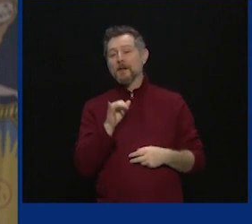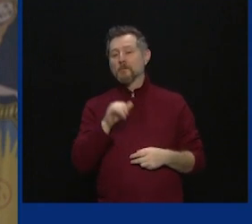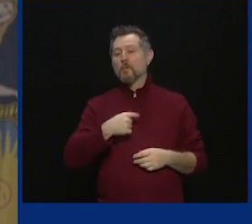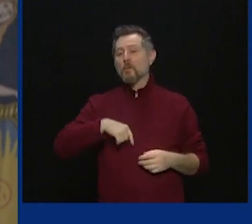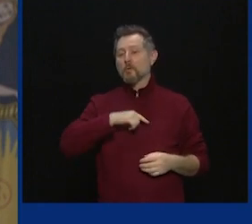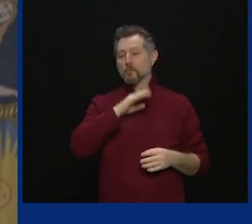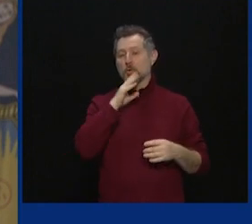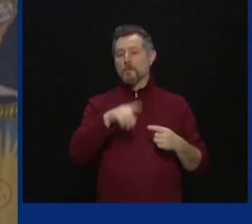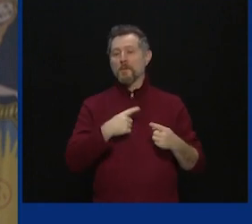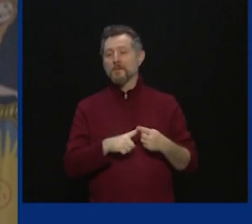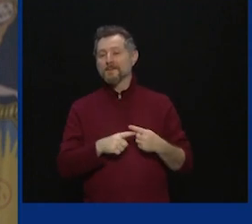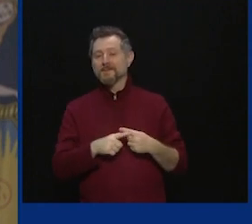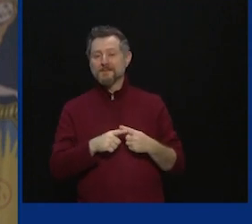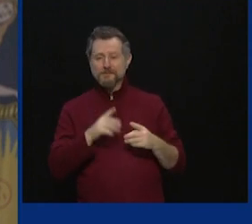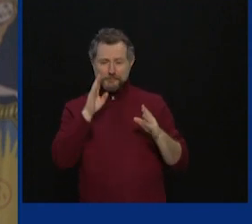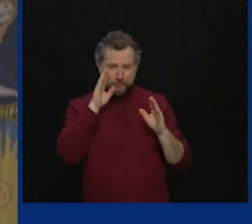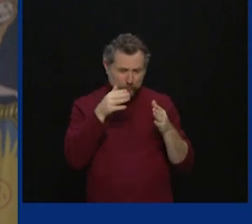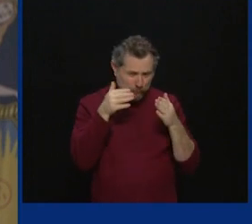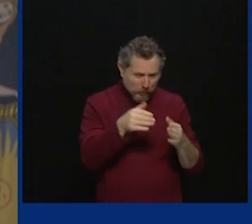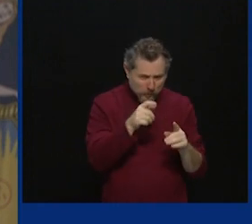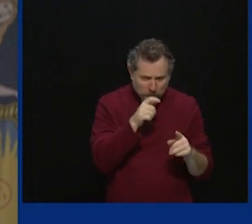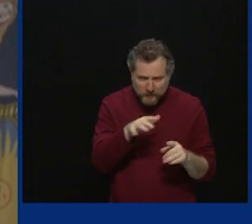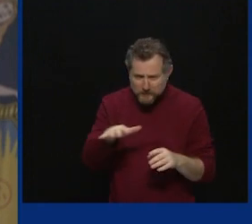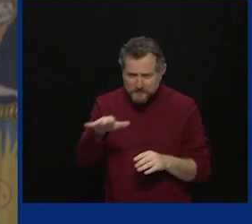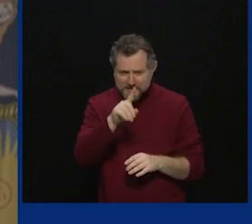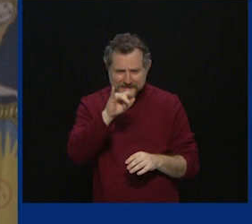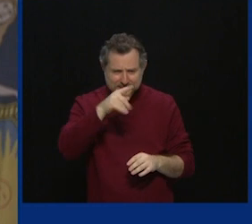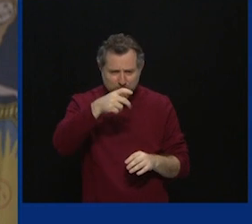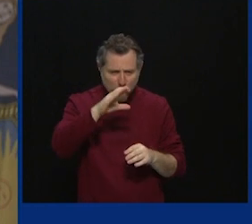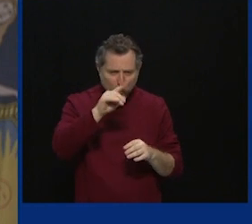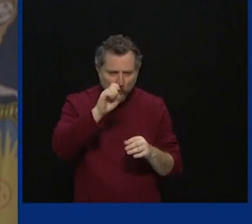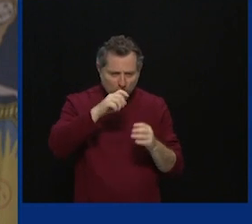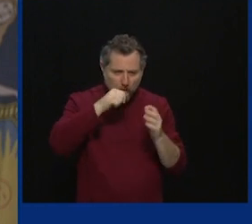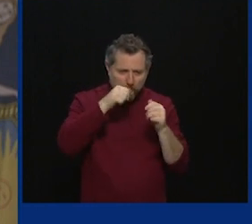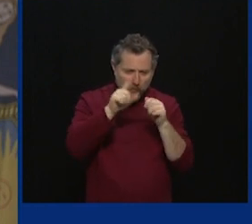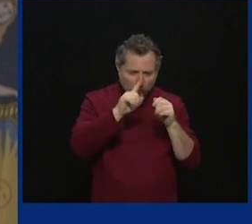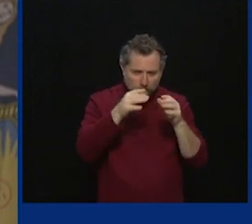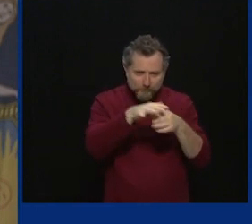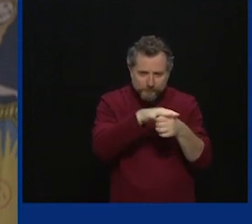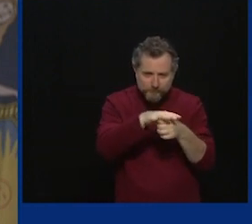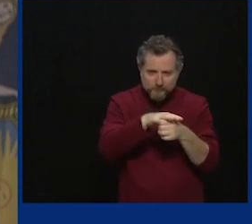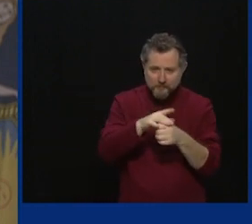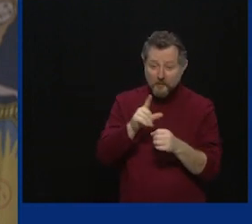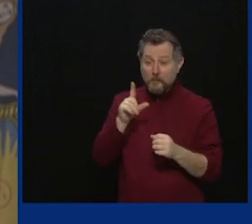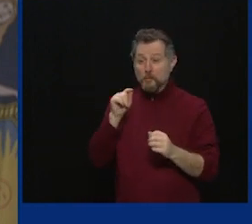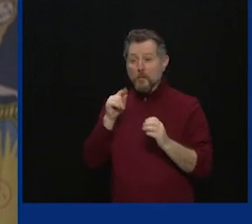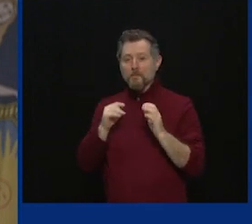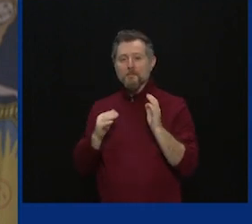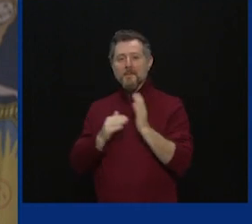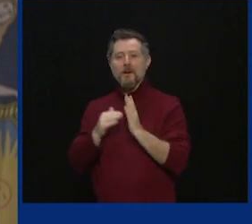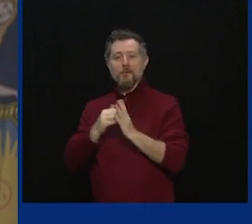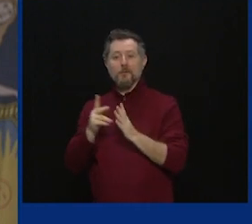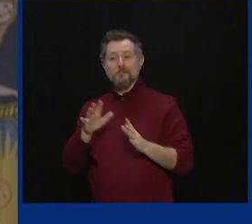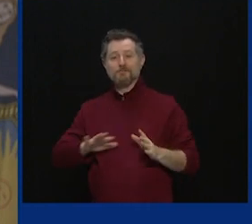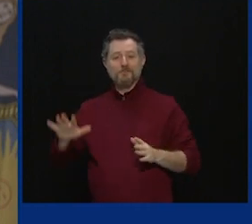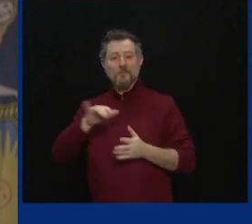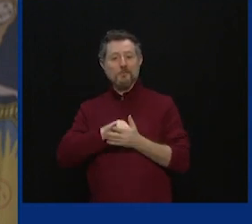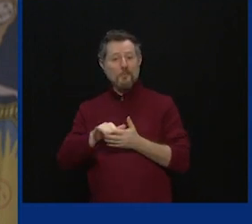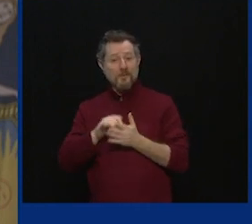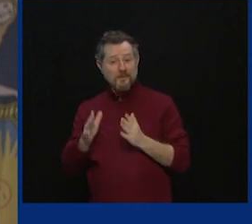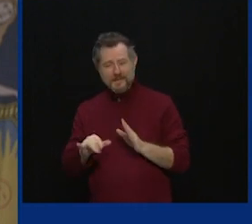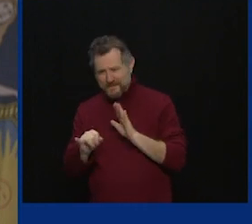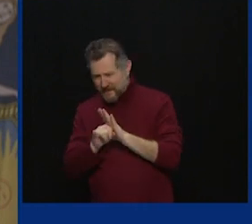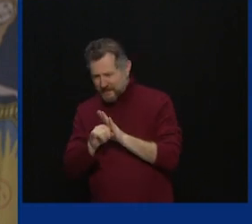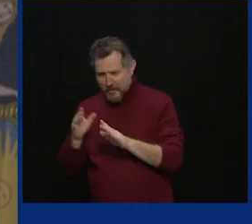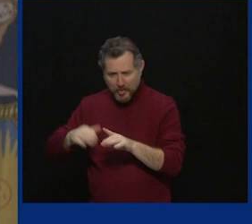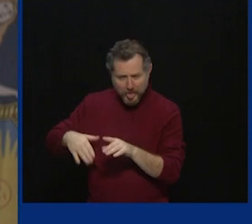more people in the state of New York than some of the other states. I have 20 million New Yorkers. So we've identifying who's not vaccinated